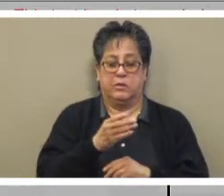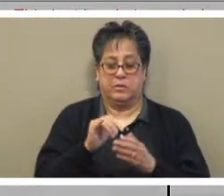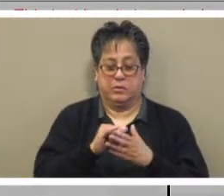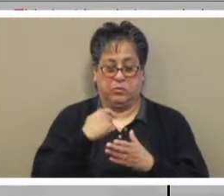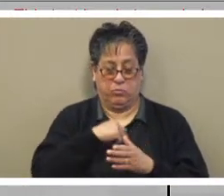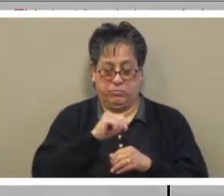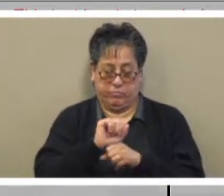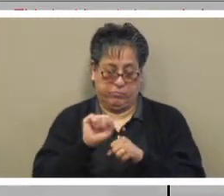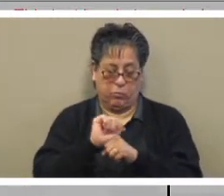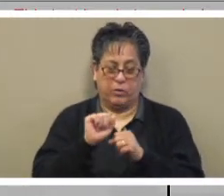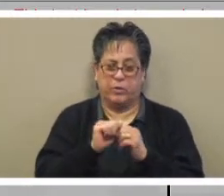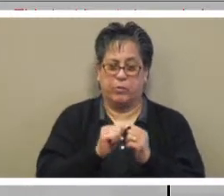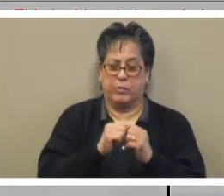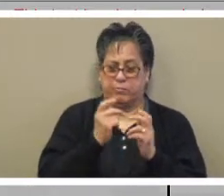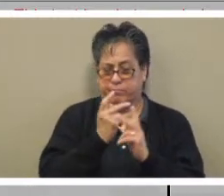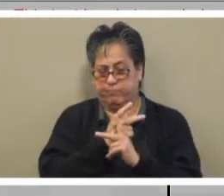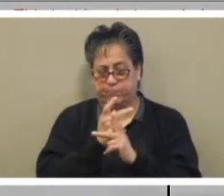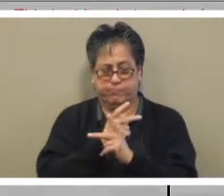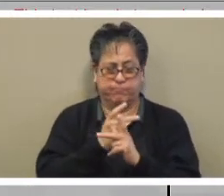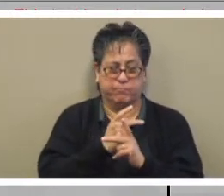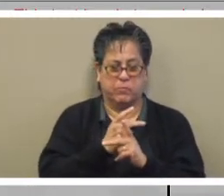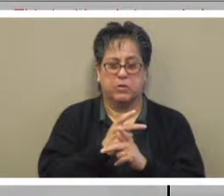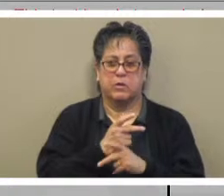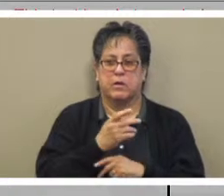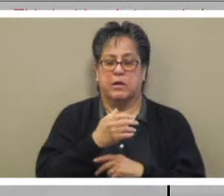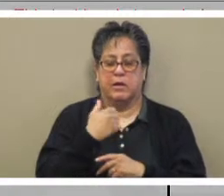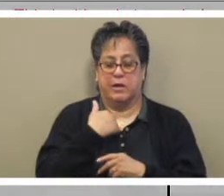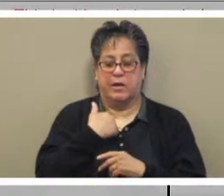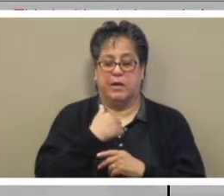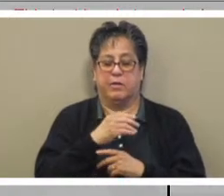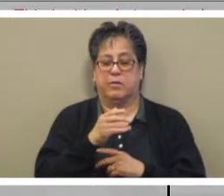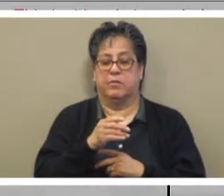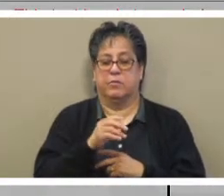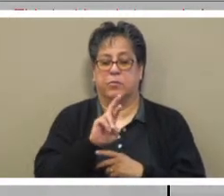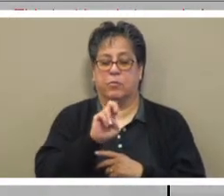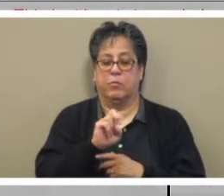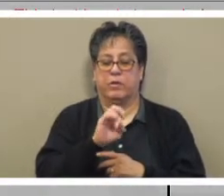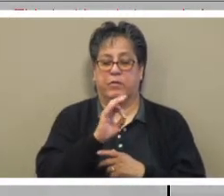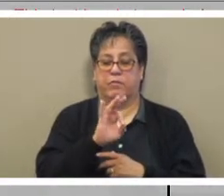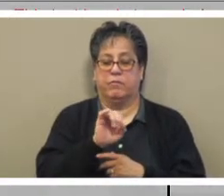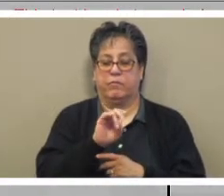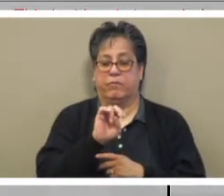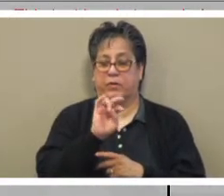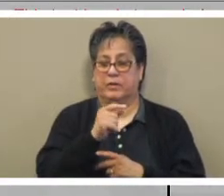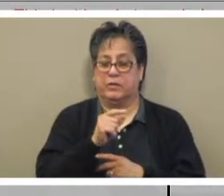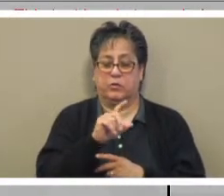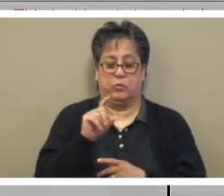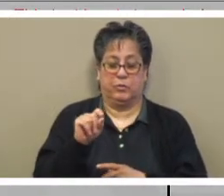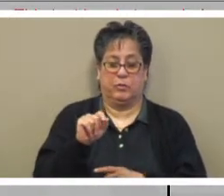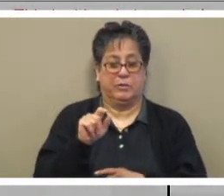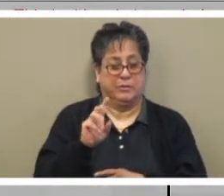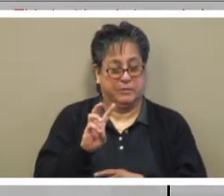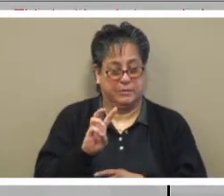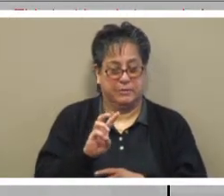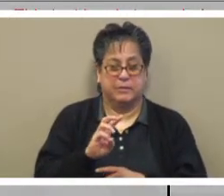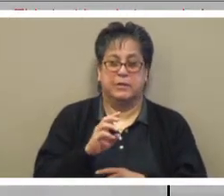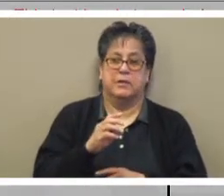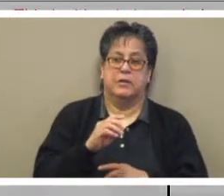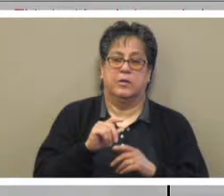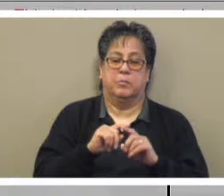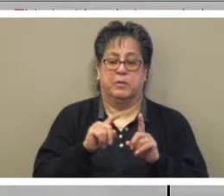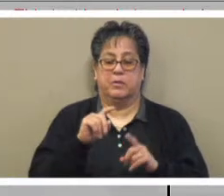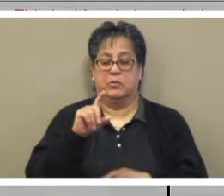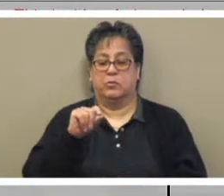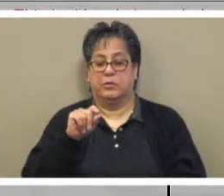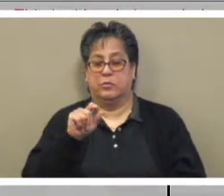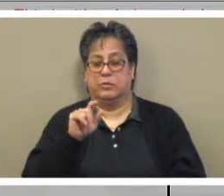on. We have, again, refunding opportunities in FY26, so we are expecting to bring that impact down. But in